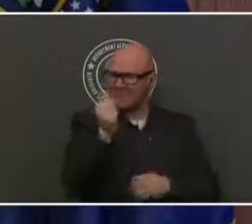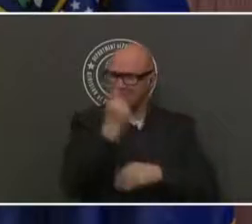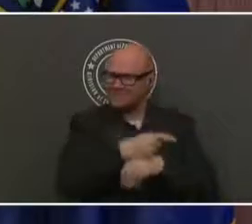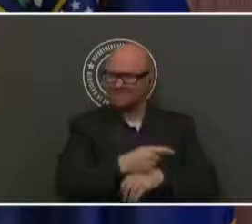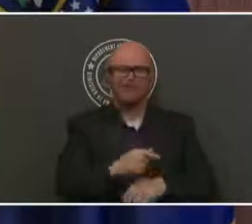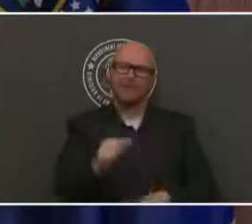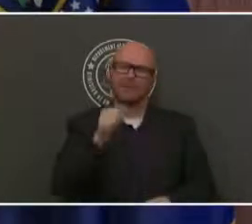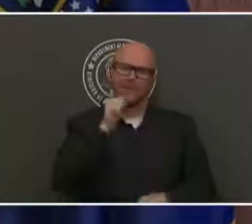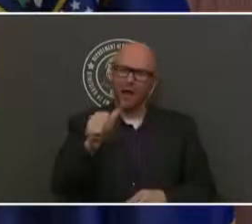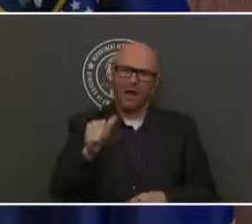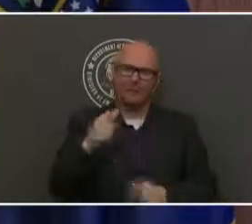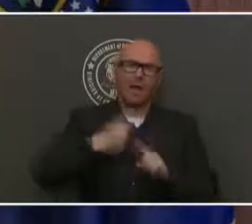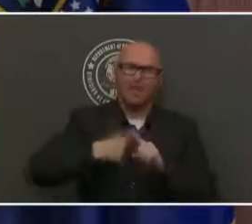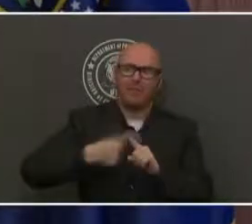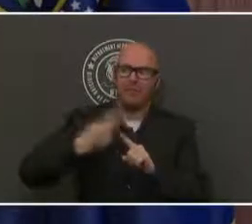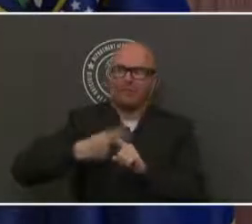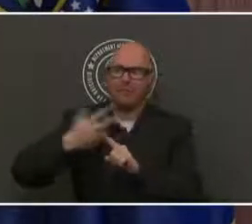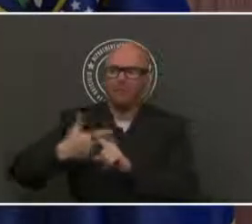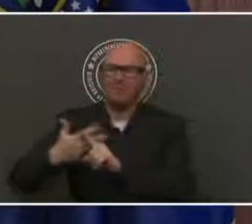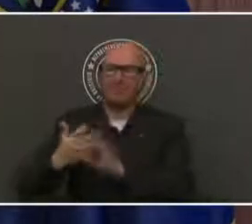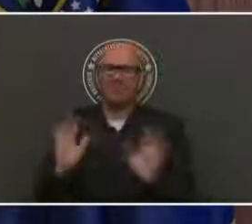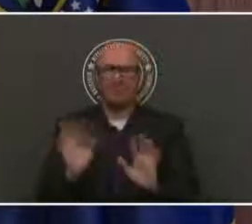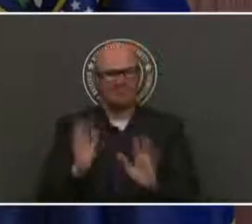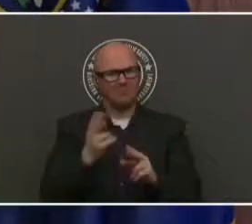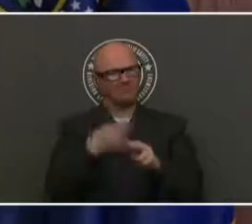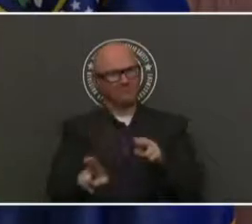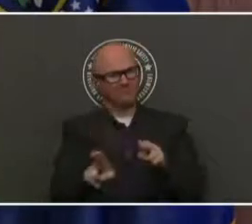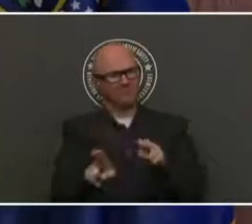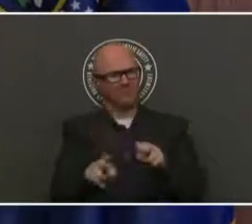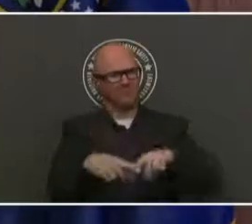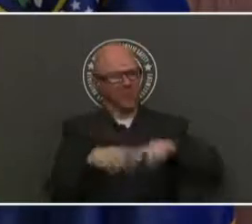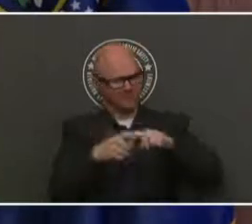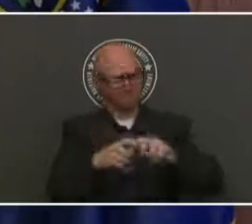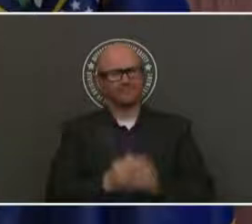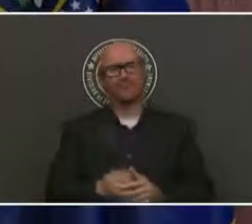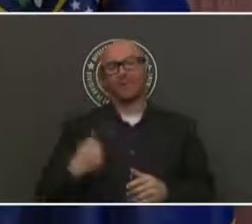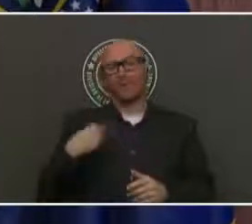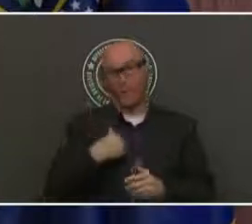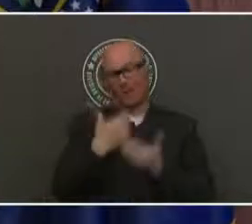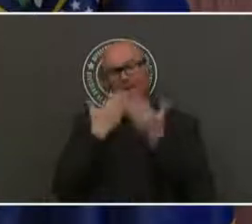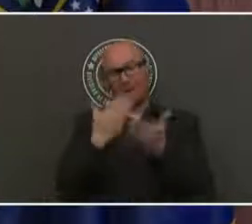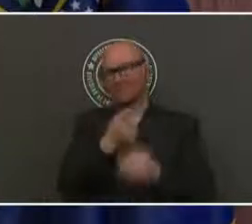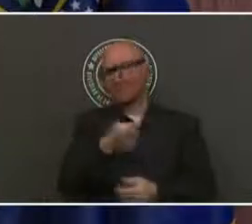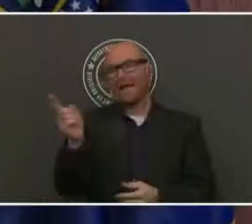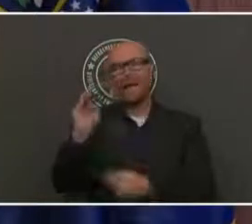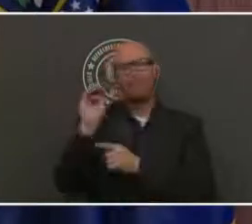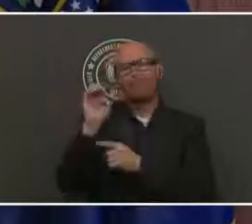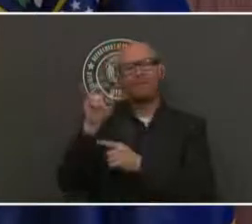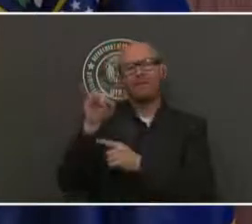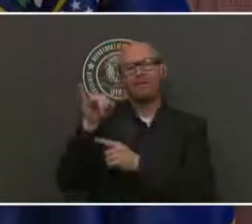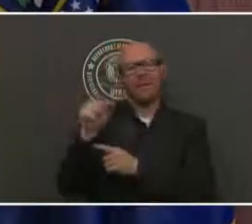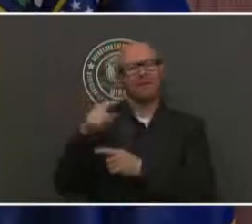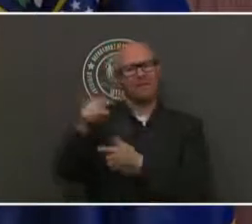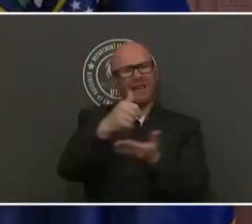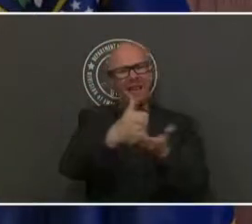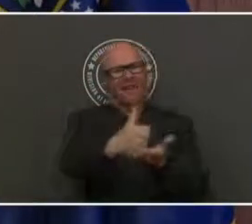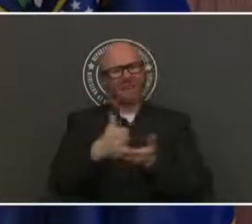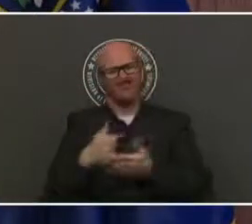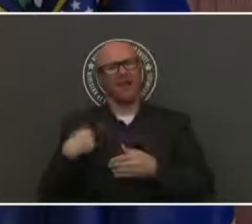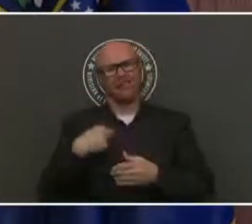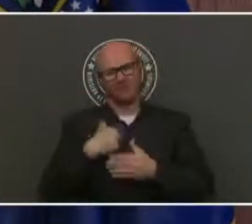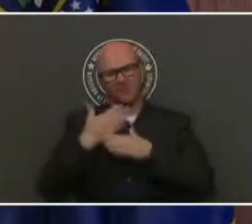So again, I do think it's important, and we appreciate our media partners to be able to put into context what we're talking